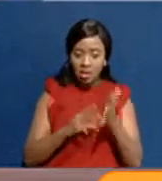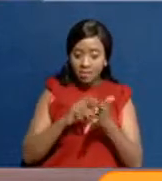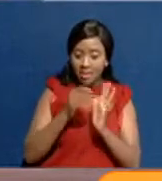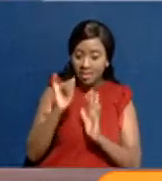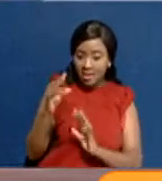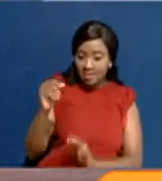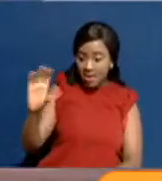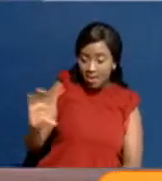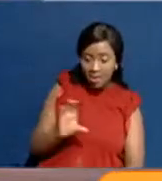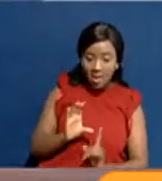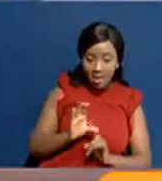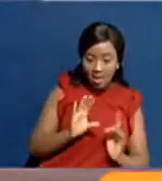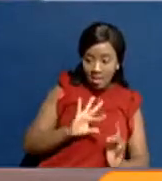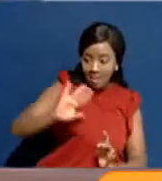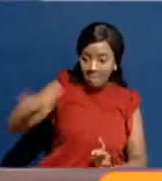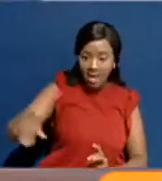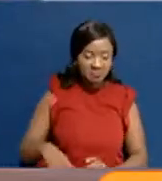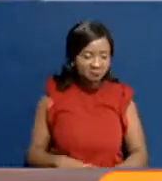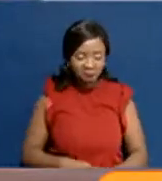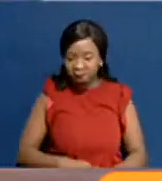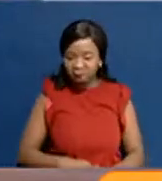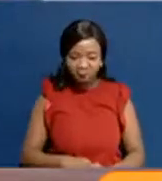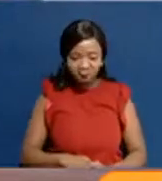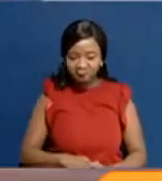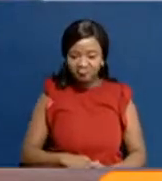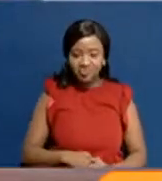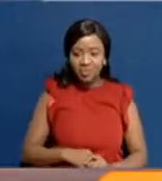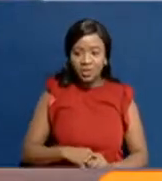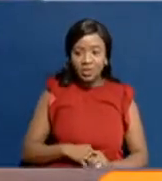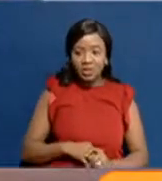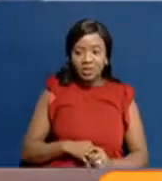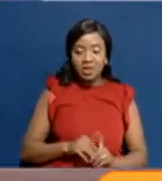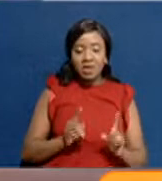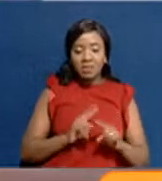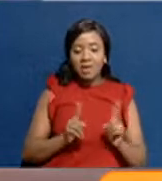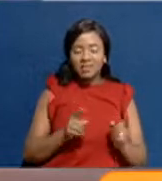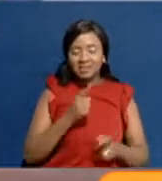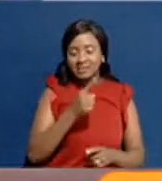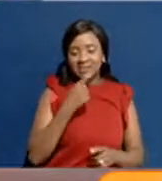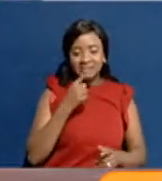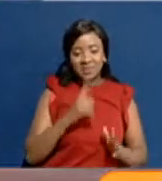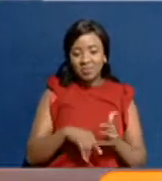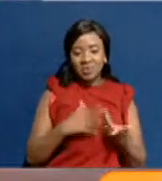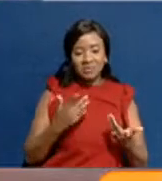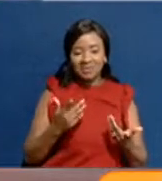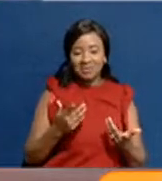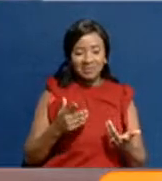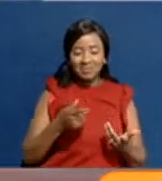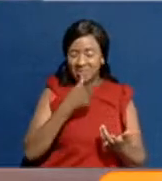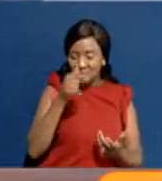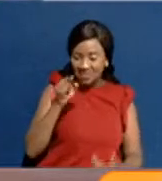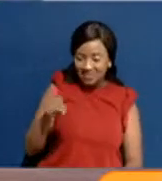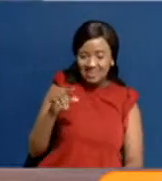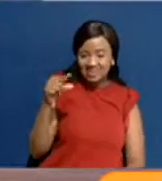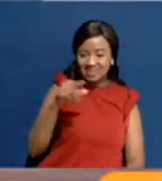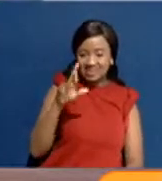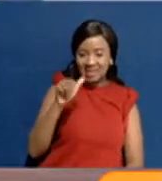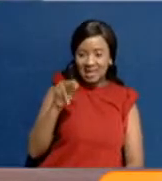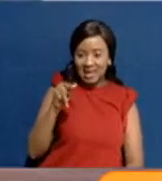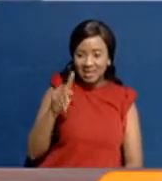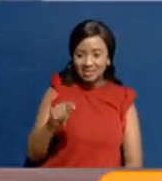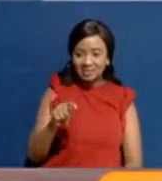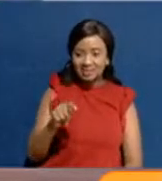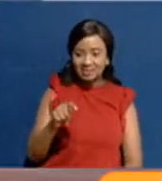grants. And like you say, of course, because they are grants funded by some of the top countries in the world, US, France, Germany,